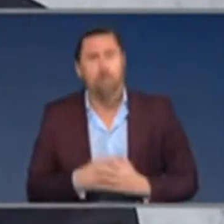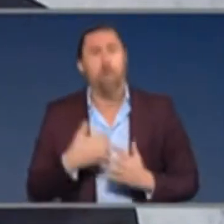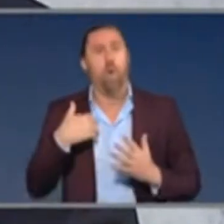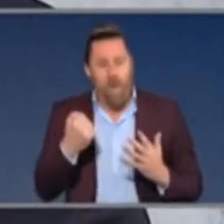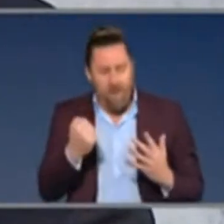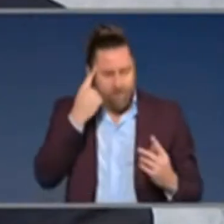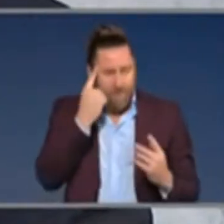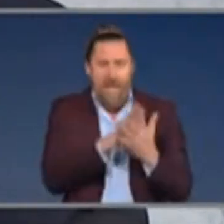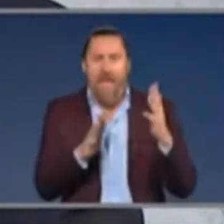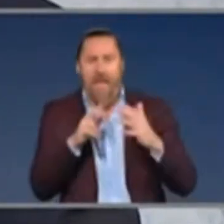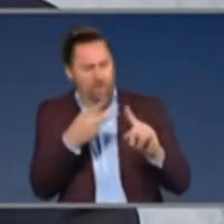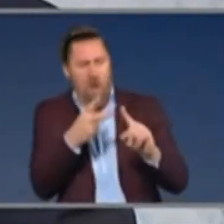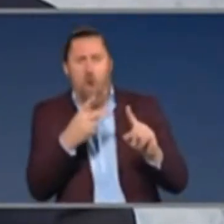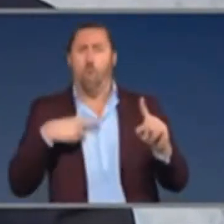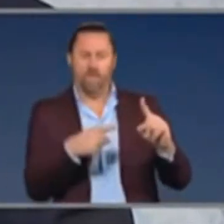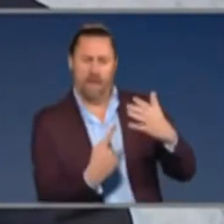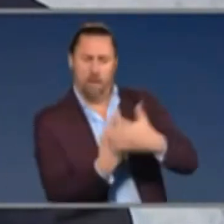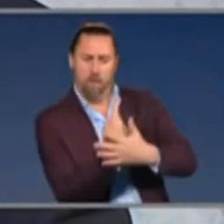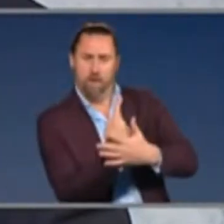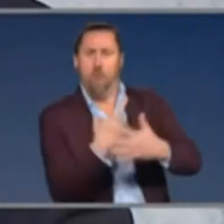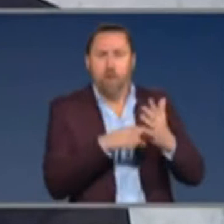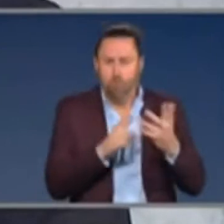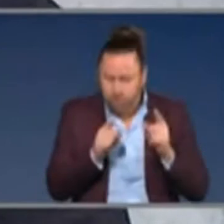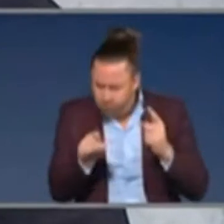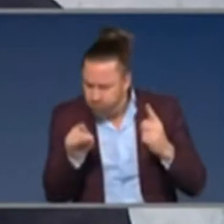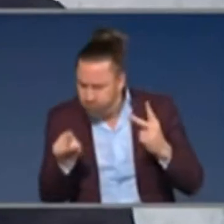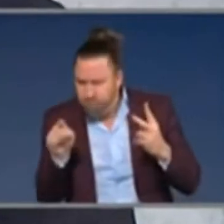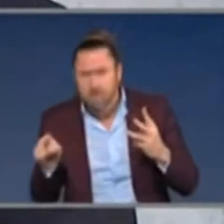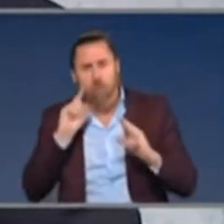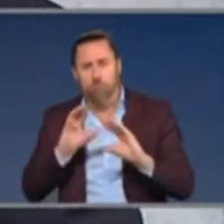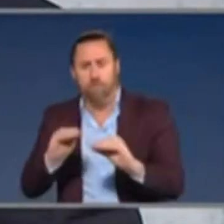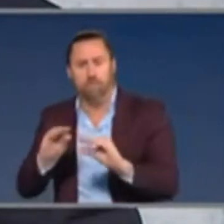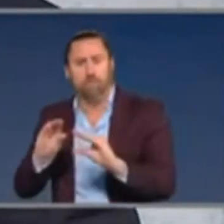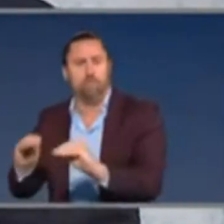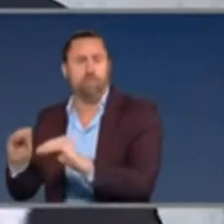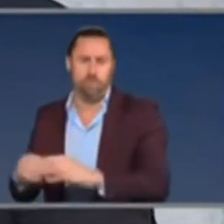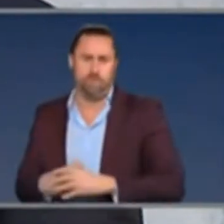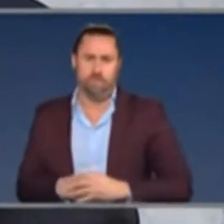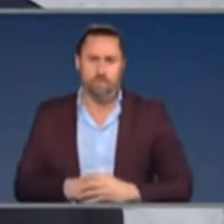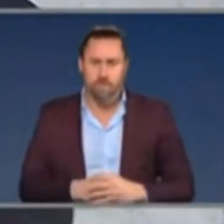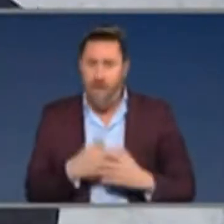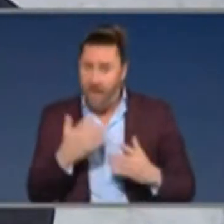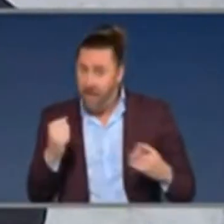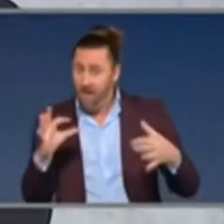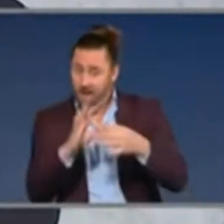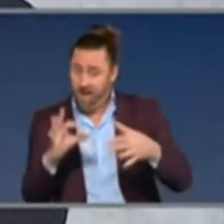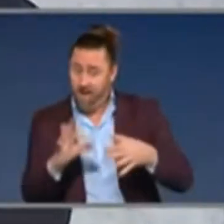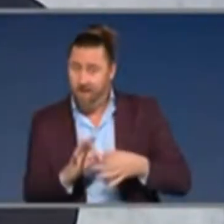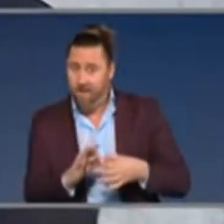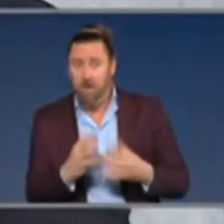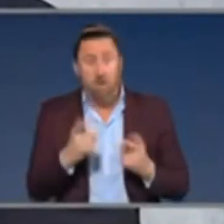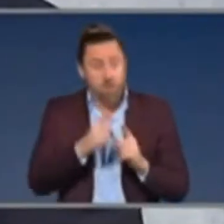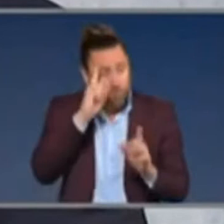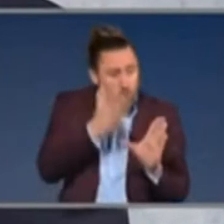that issue more broadly in the country, but the many other non-physical ways that abuse occurs and the link between that and